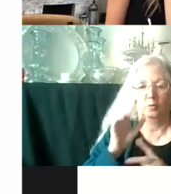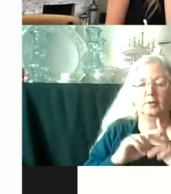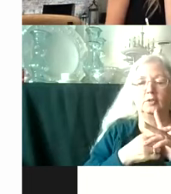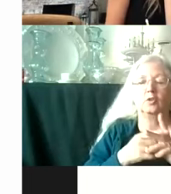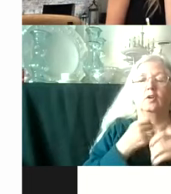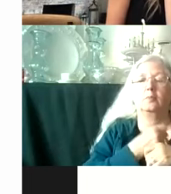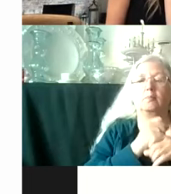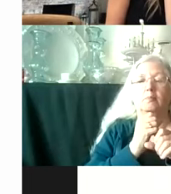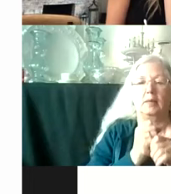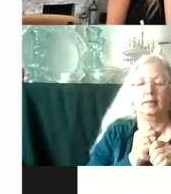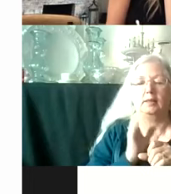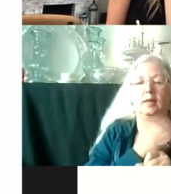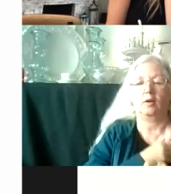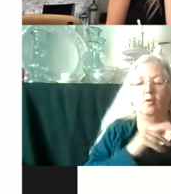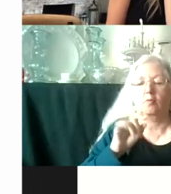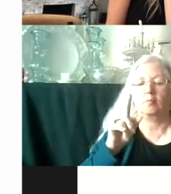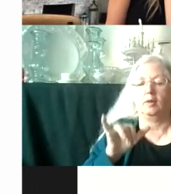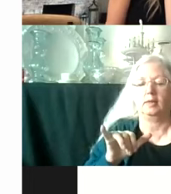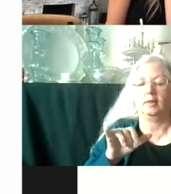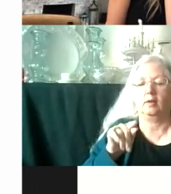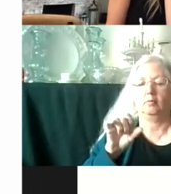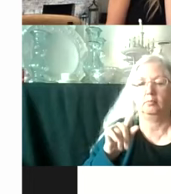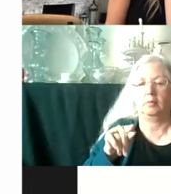making our polypeptide.